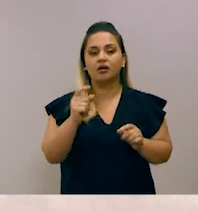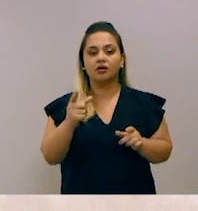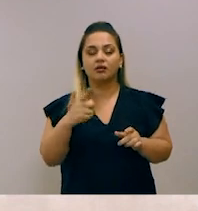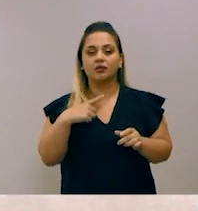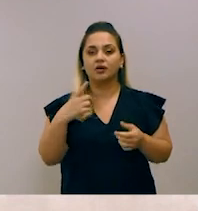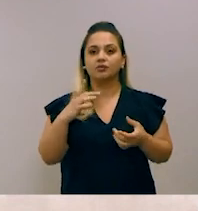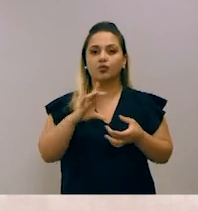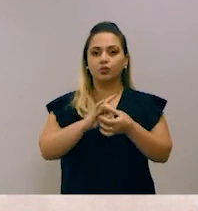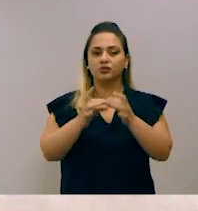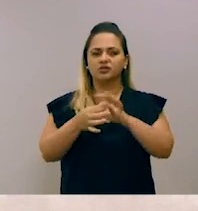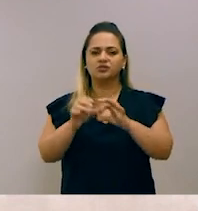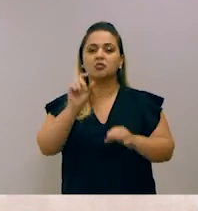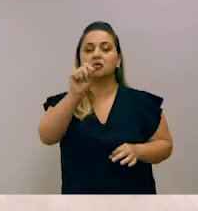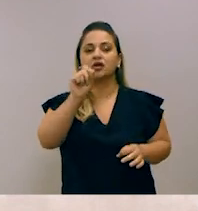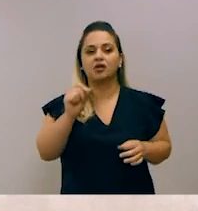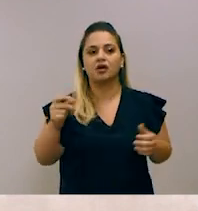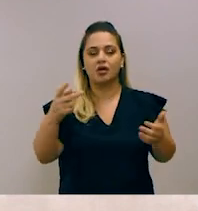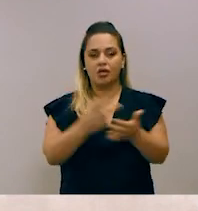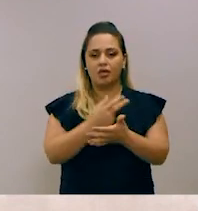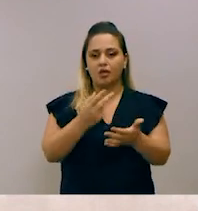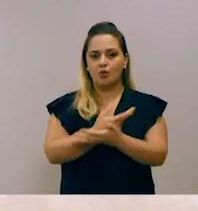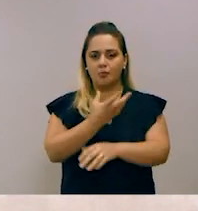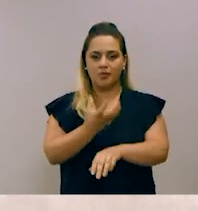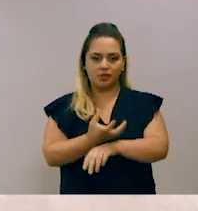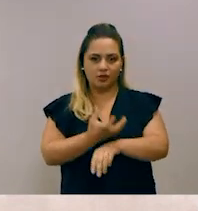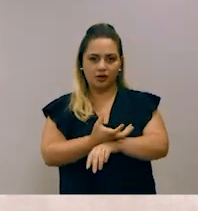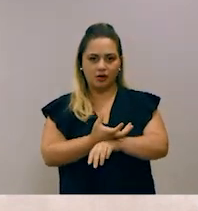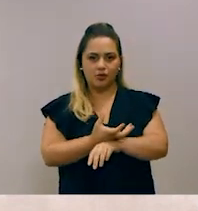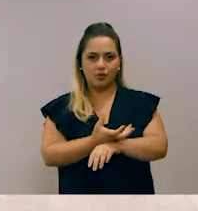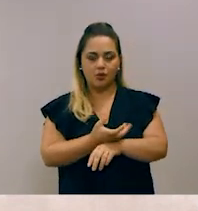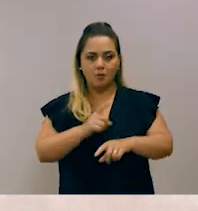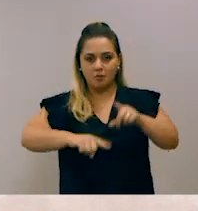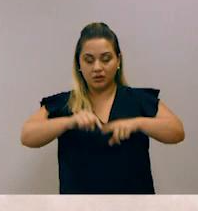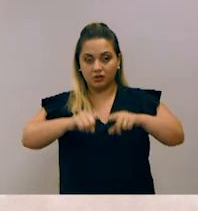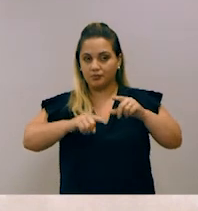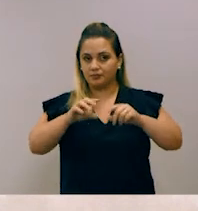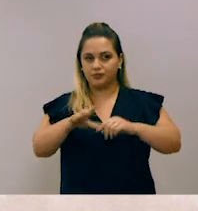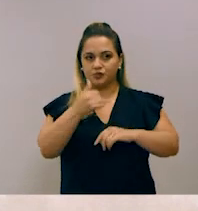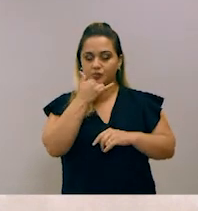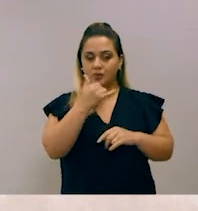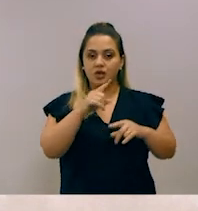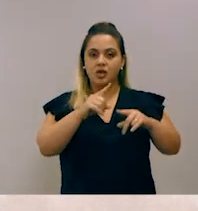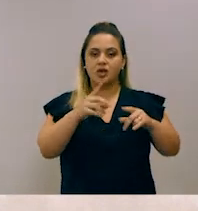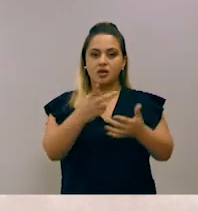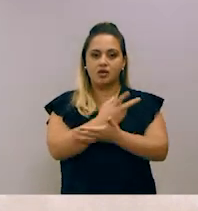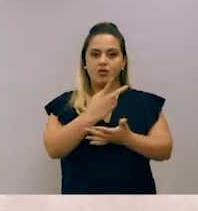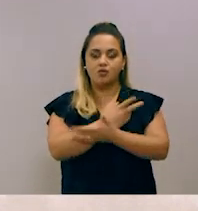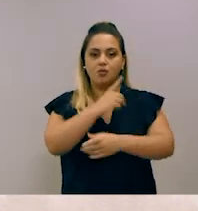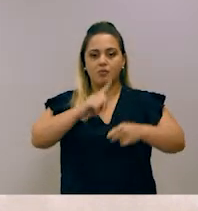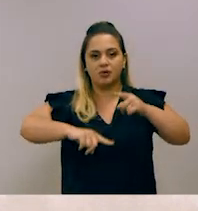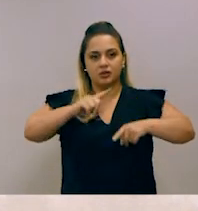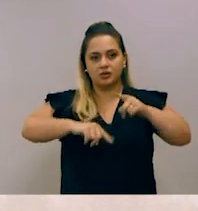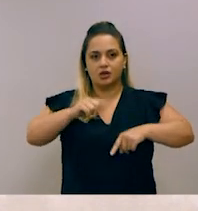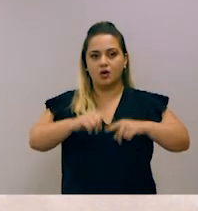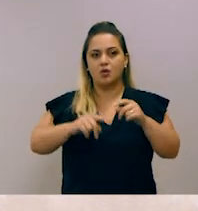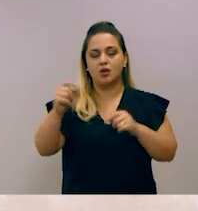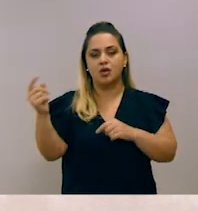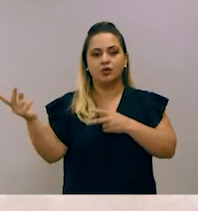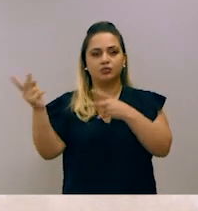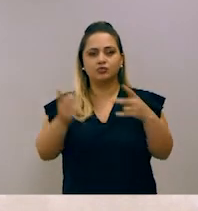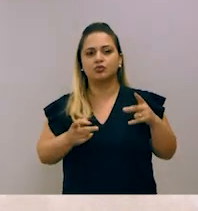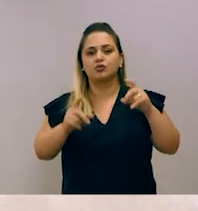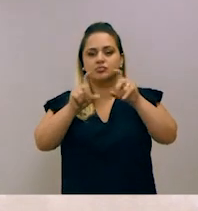of clerical errors in court decisions. So first of all, let's talk about what is material or material error. These are